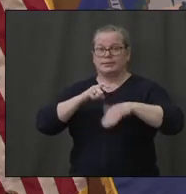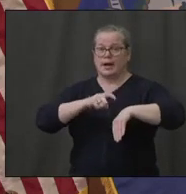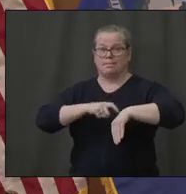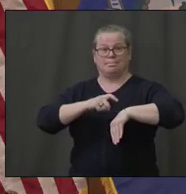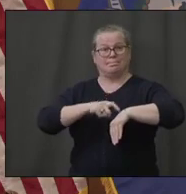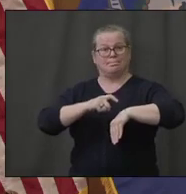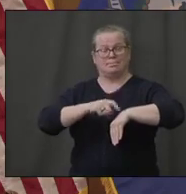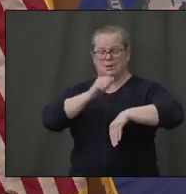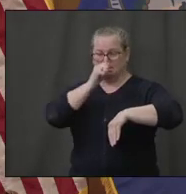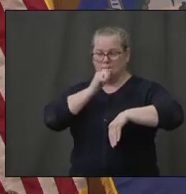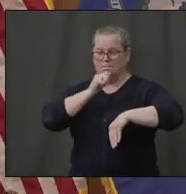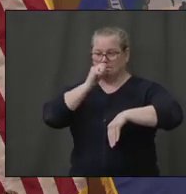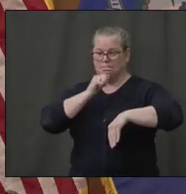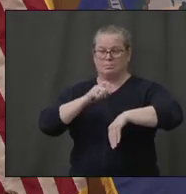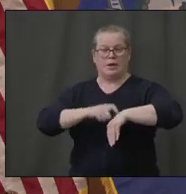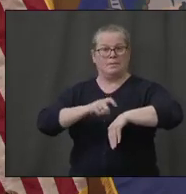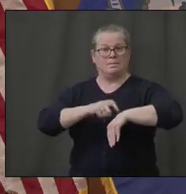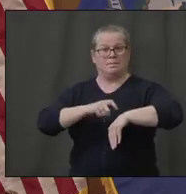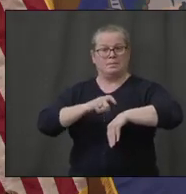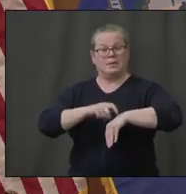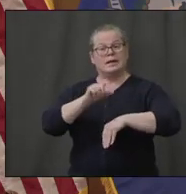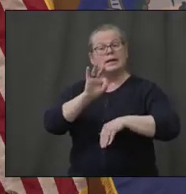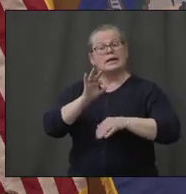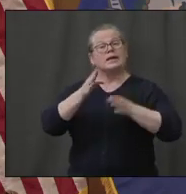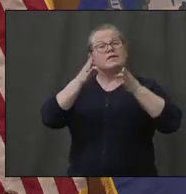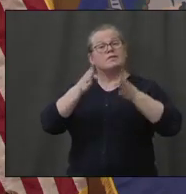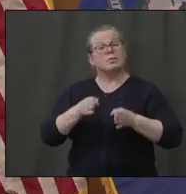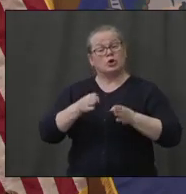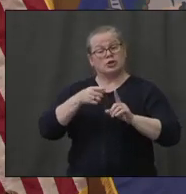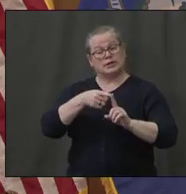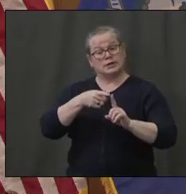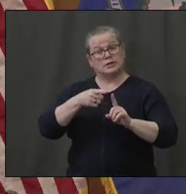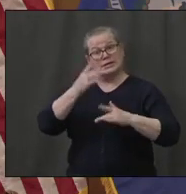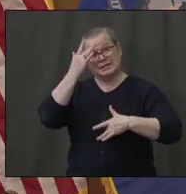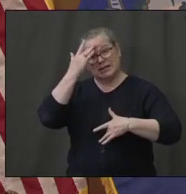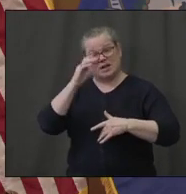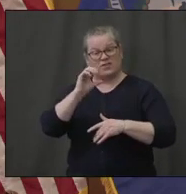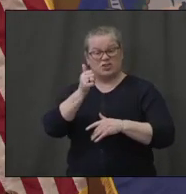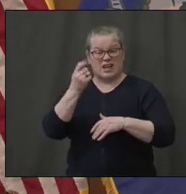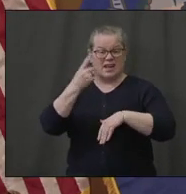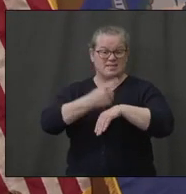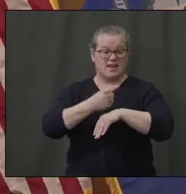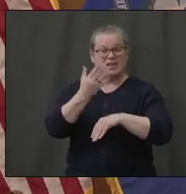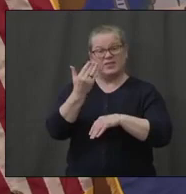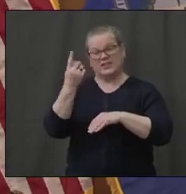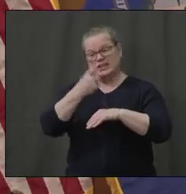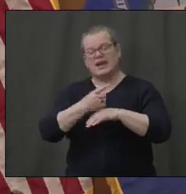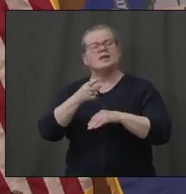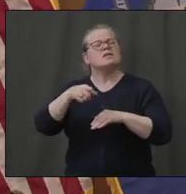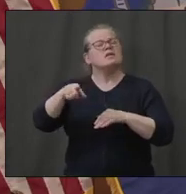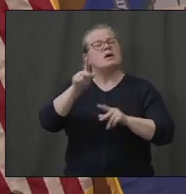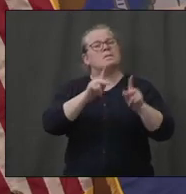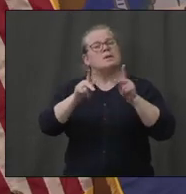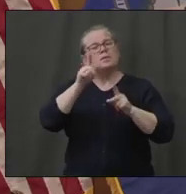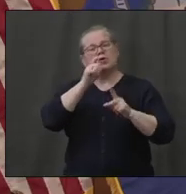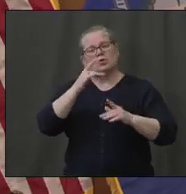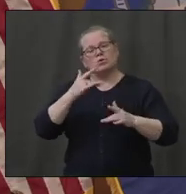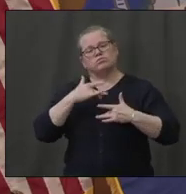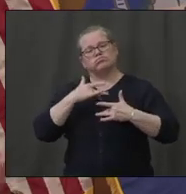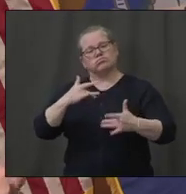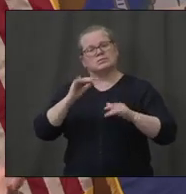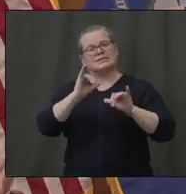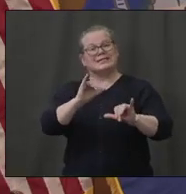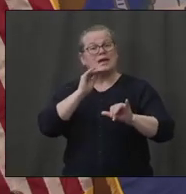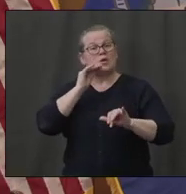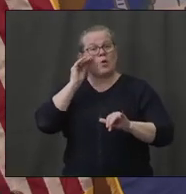By the time somebody has been sick for 10 or 15 days, many of these people who have been sick at home, the people